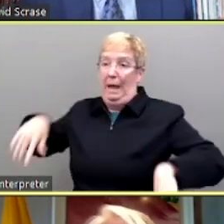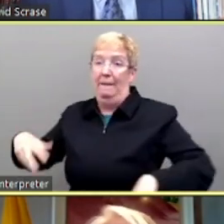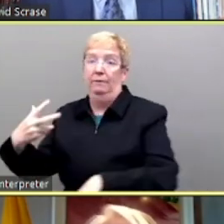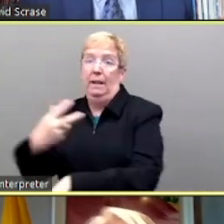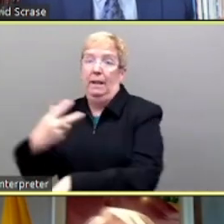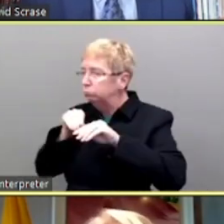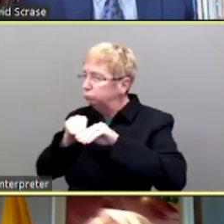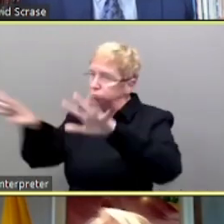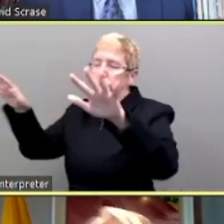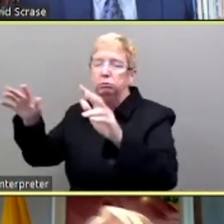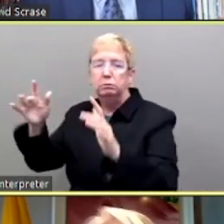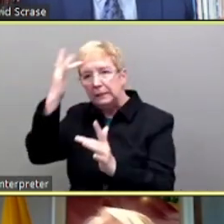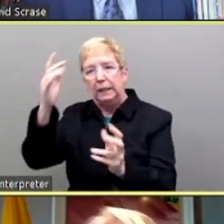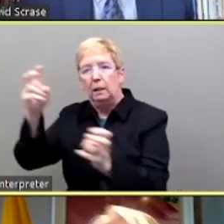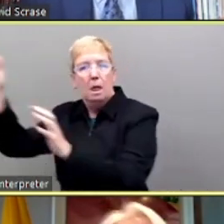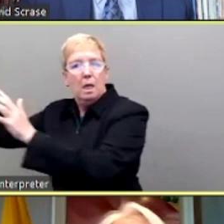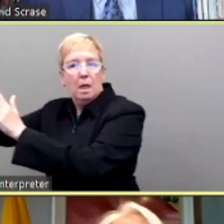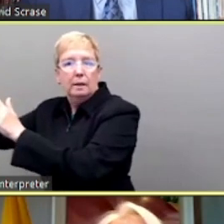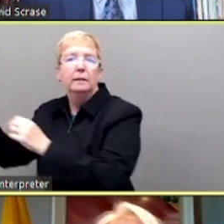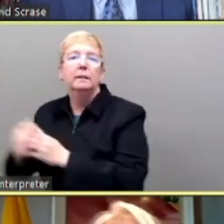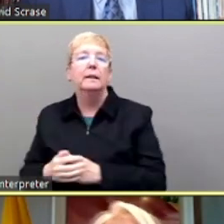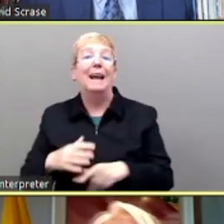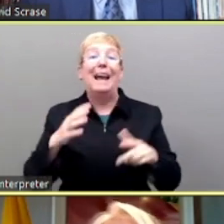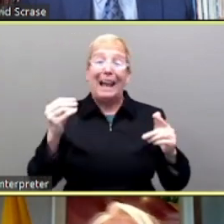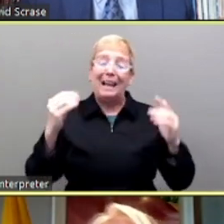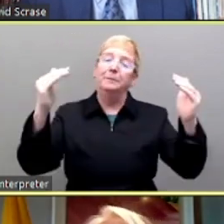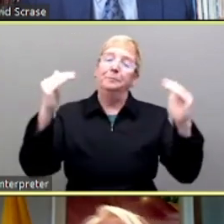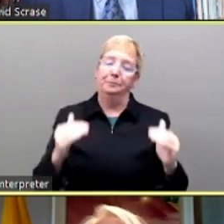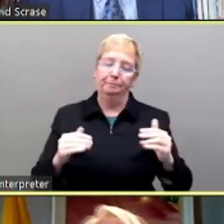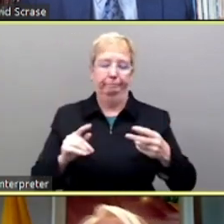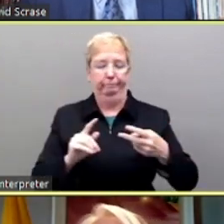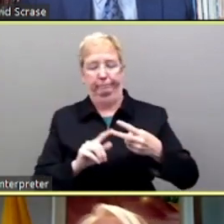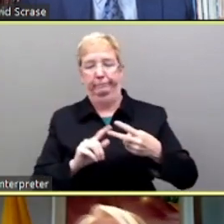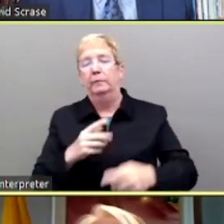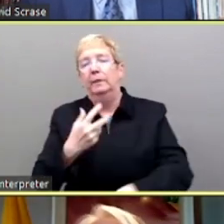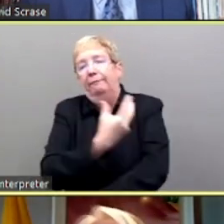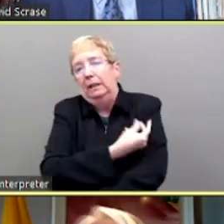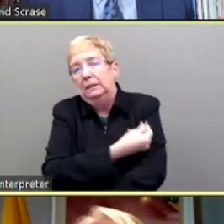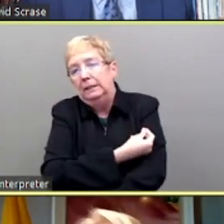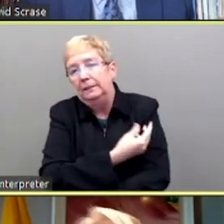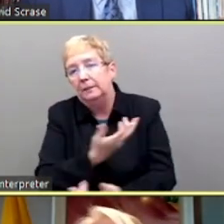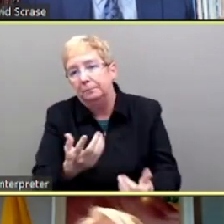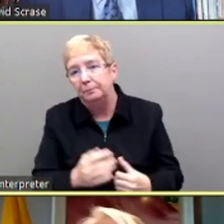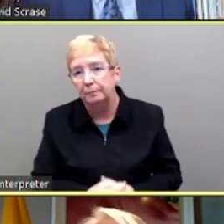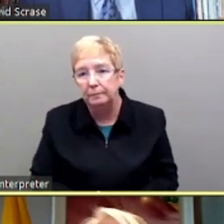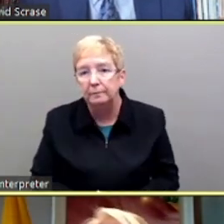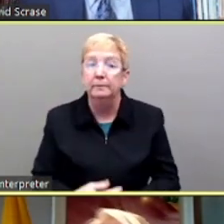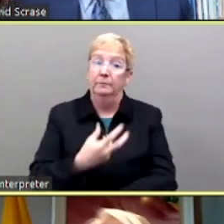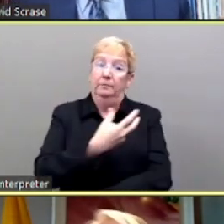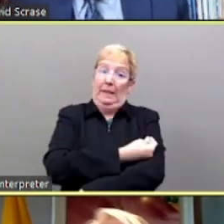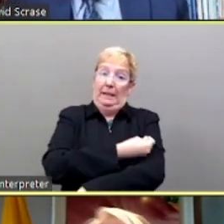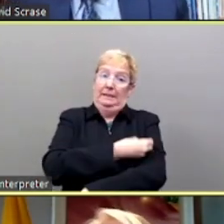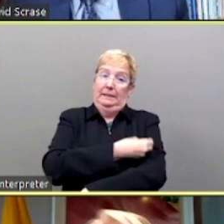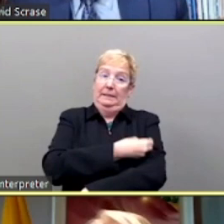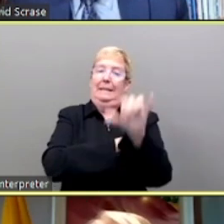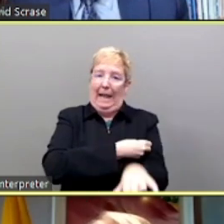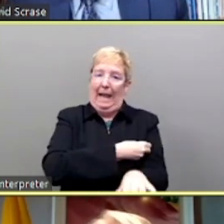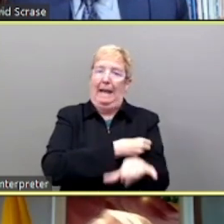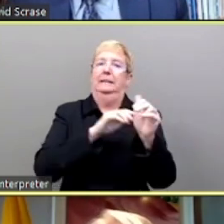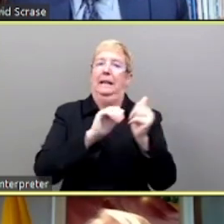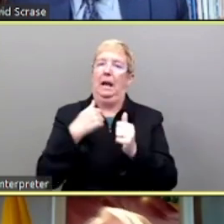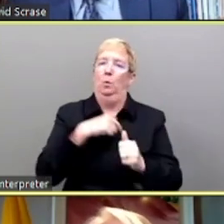And vaccines. I mean, vaccines are absolutely the only way that we can continue to